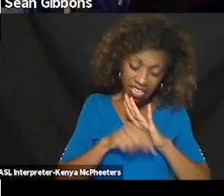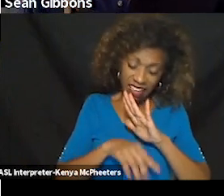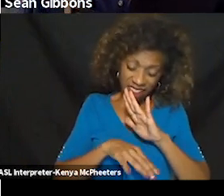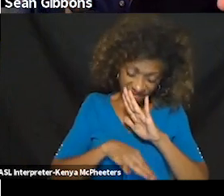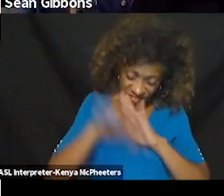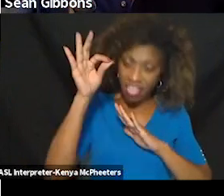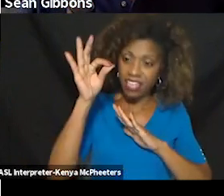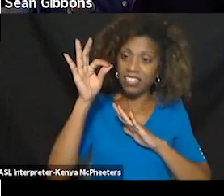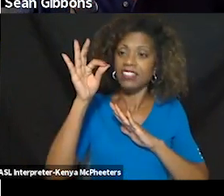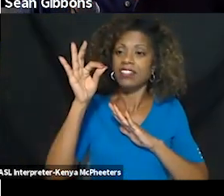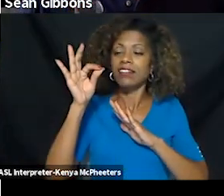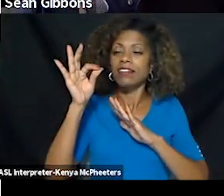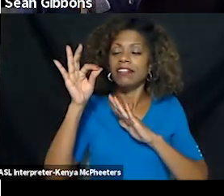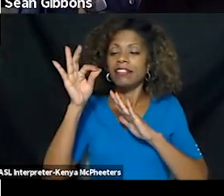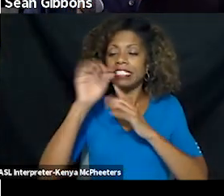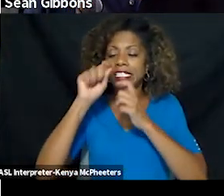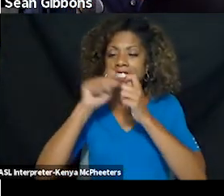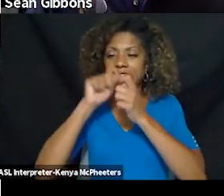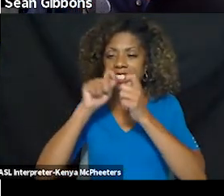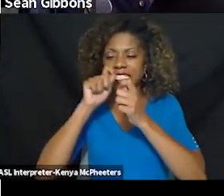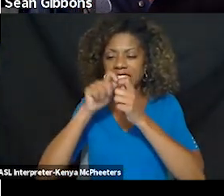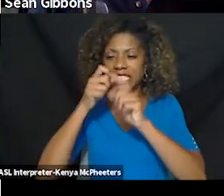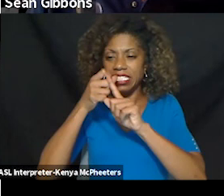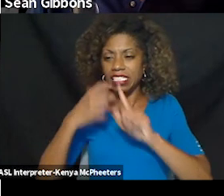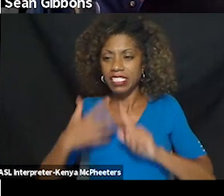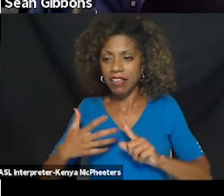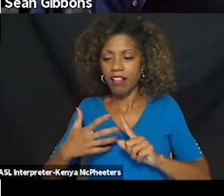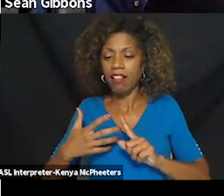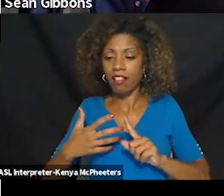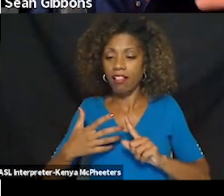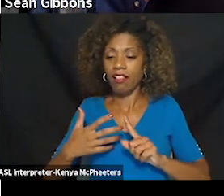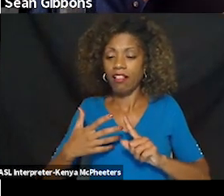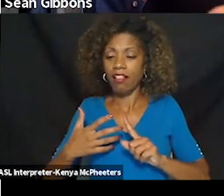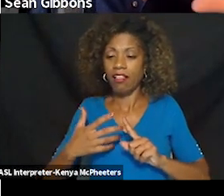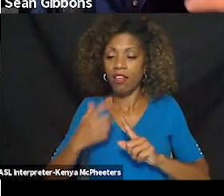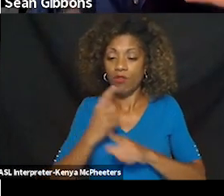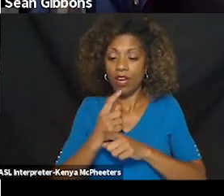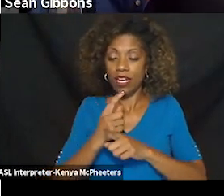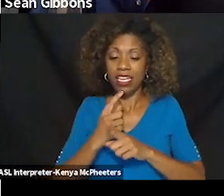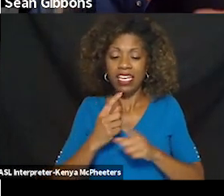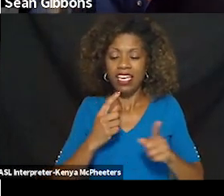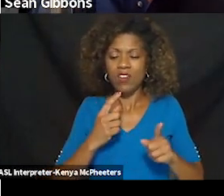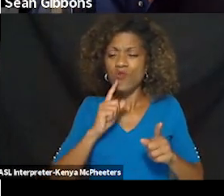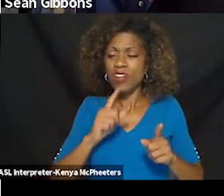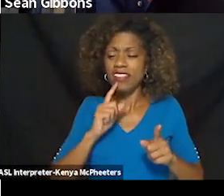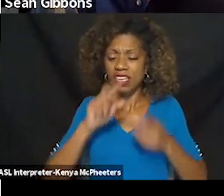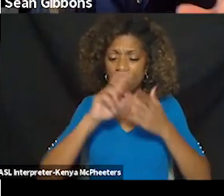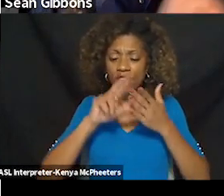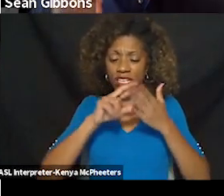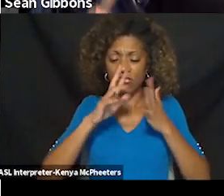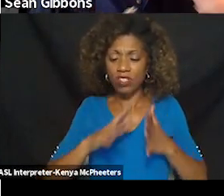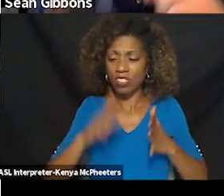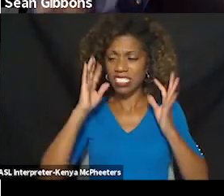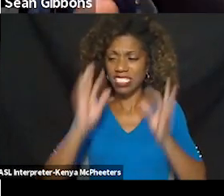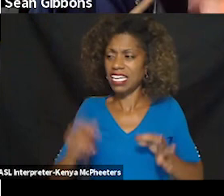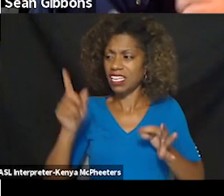that was telling you or revealing folks didn't need all that data. In fact, it was probably slowing them down and in some cases, maybe even doing a little bit of harm.